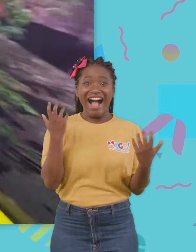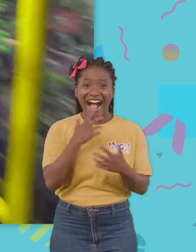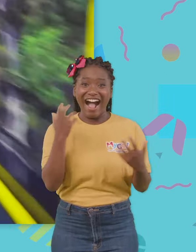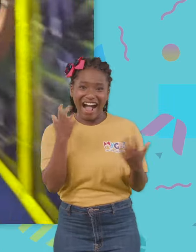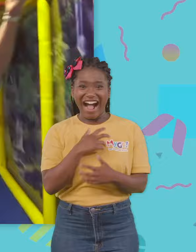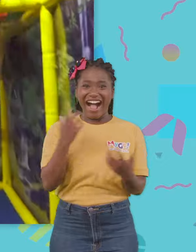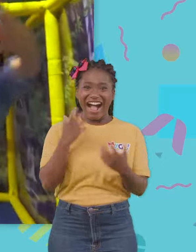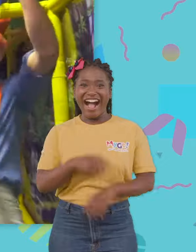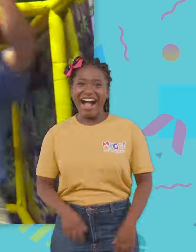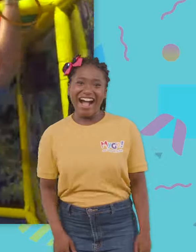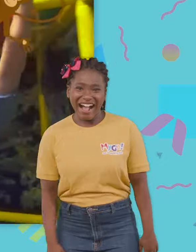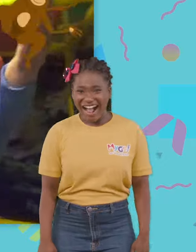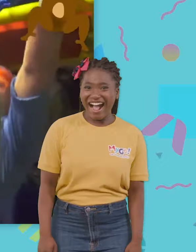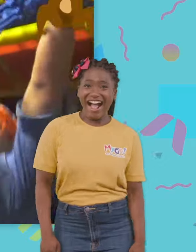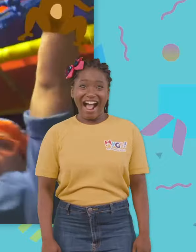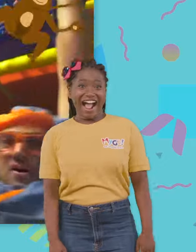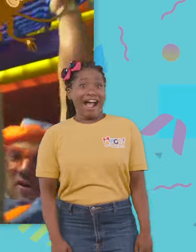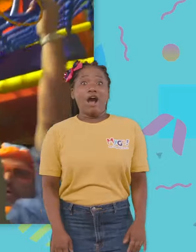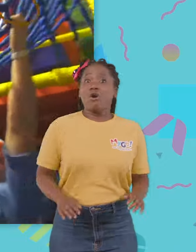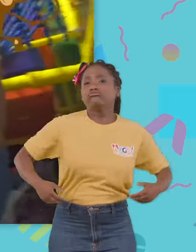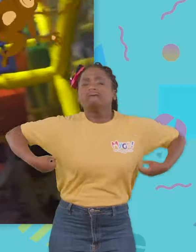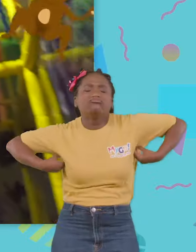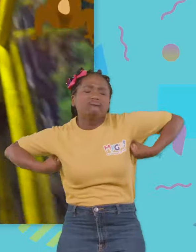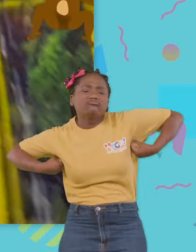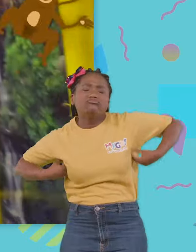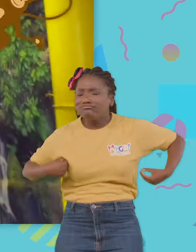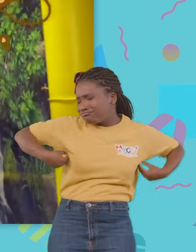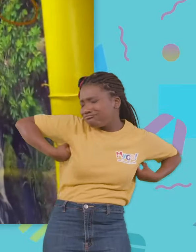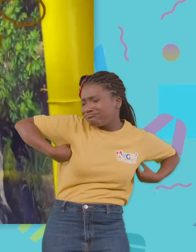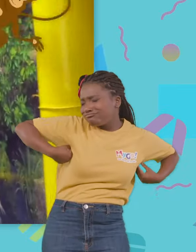Whoa, whoa, whoa,